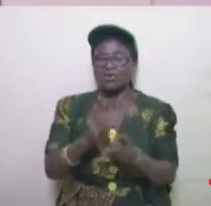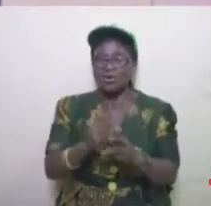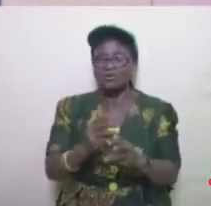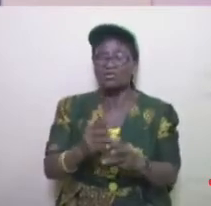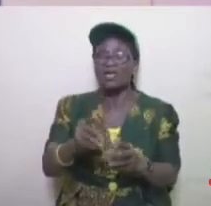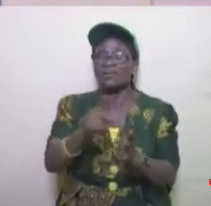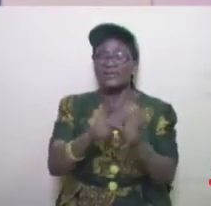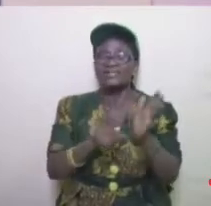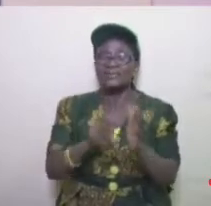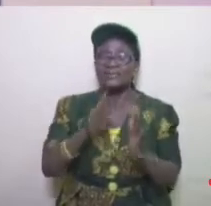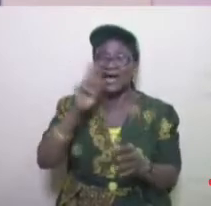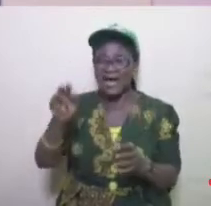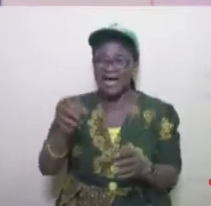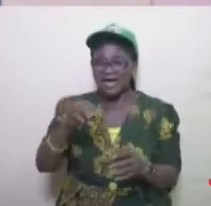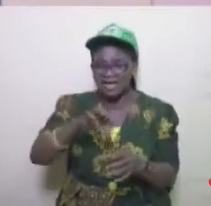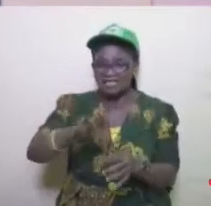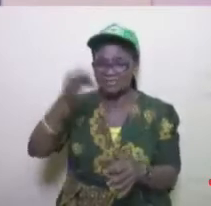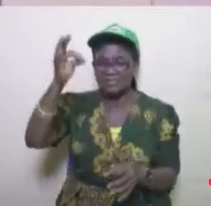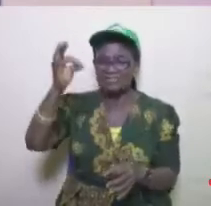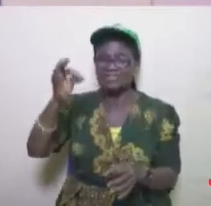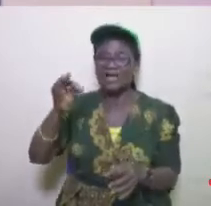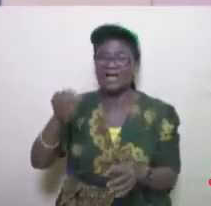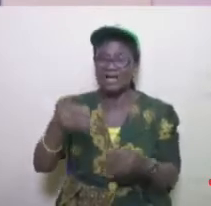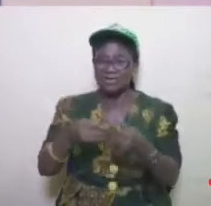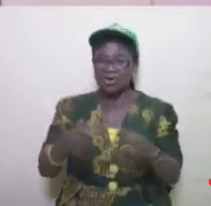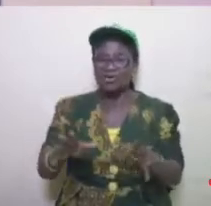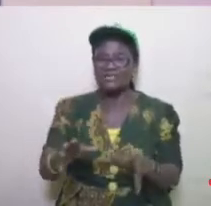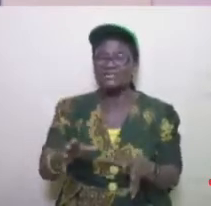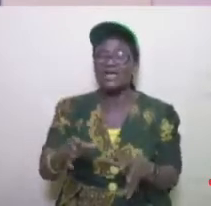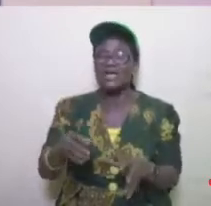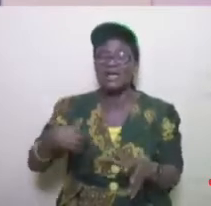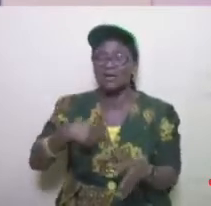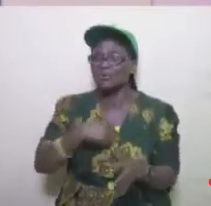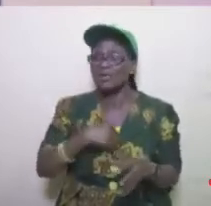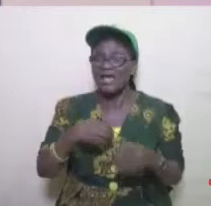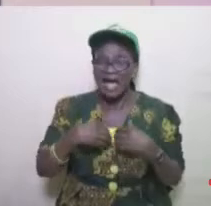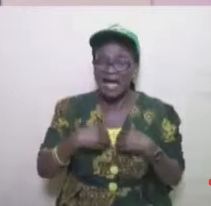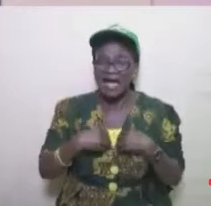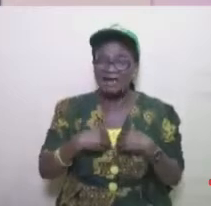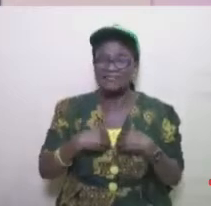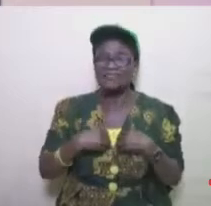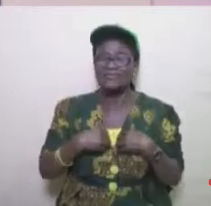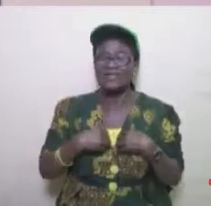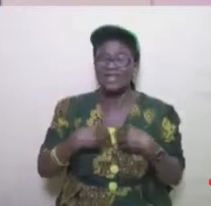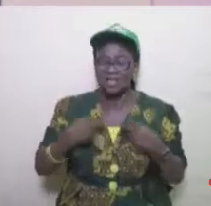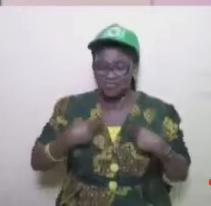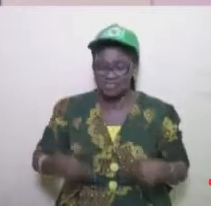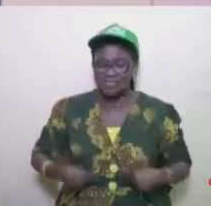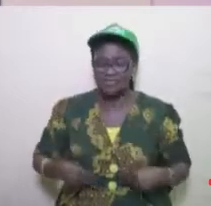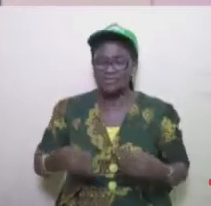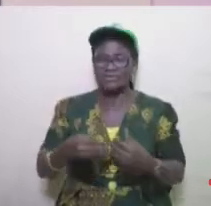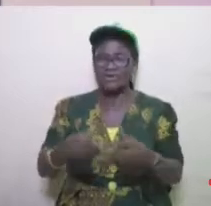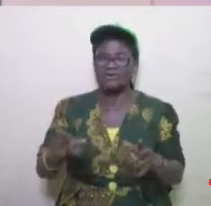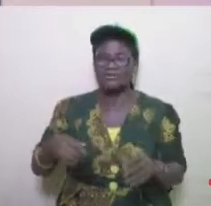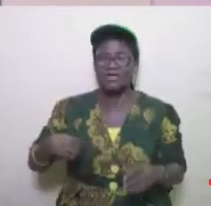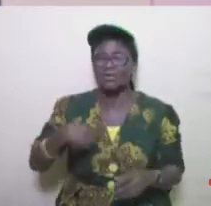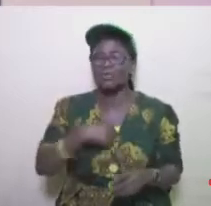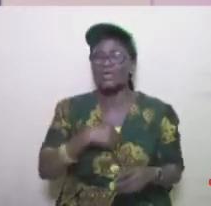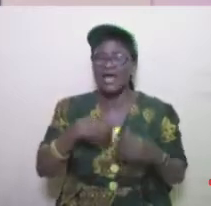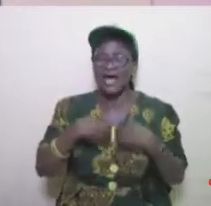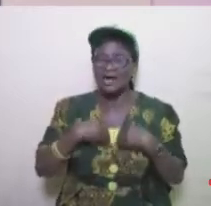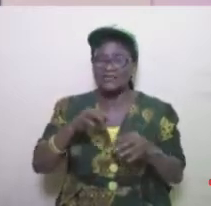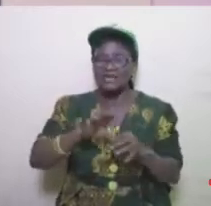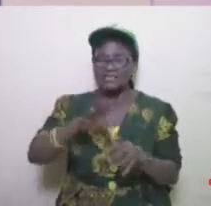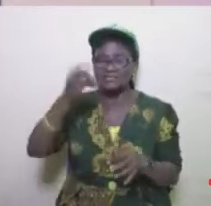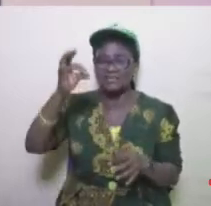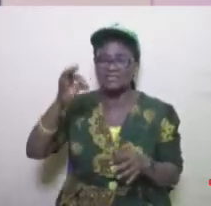laws. Just like we have physical laws, we have physical laws, and we have spiritual